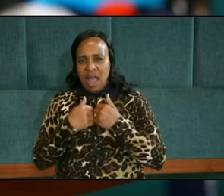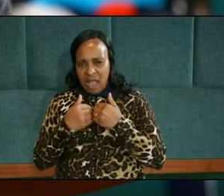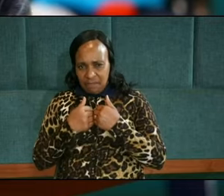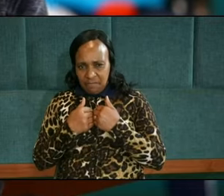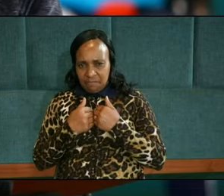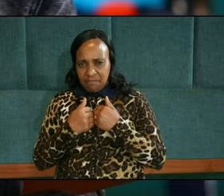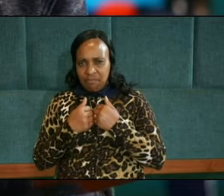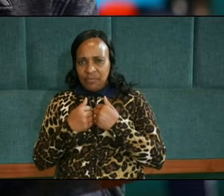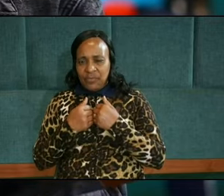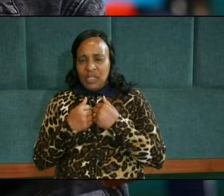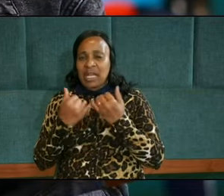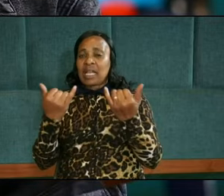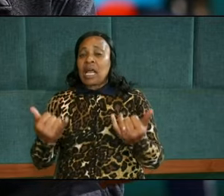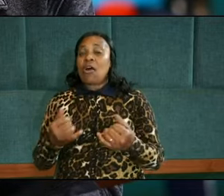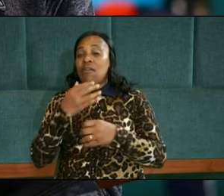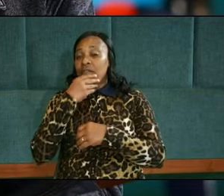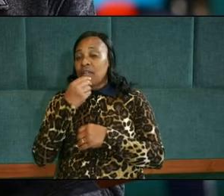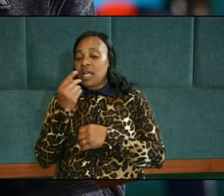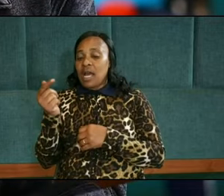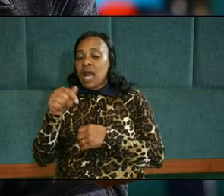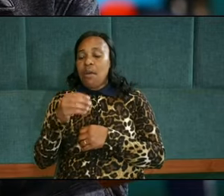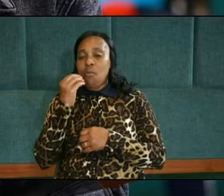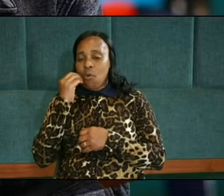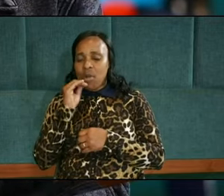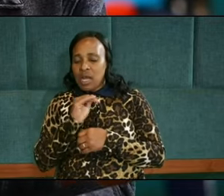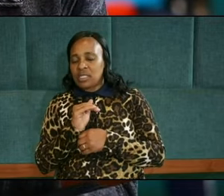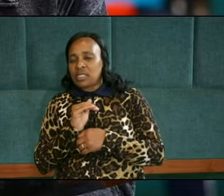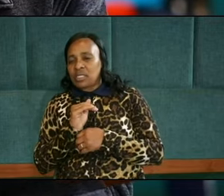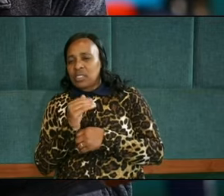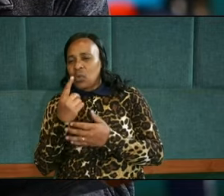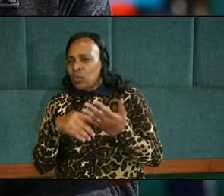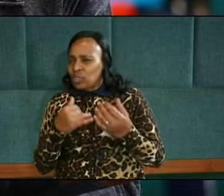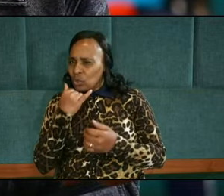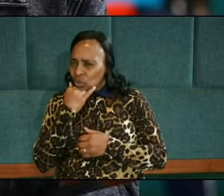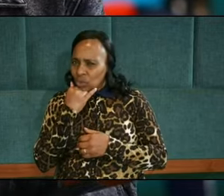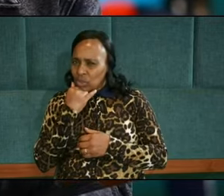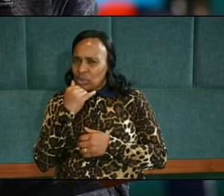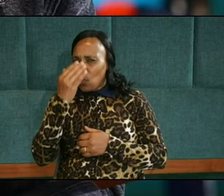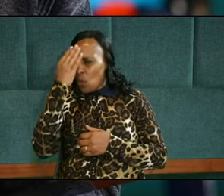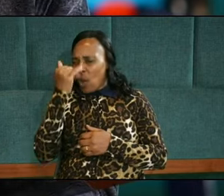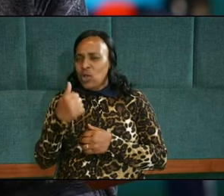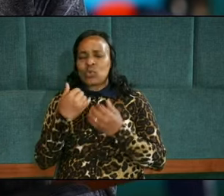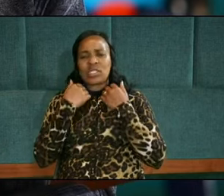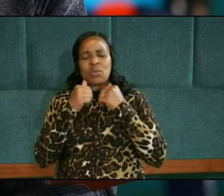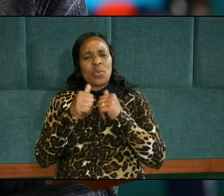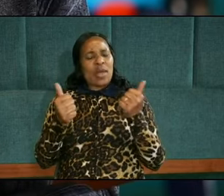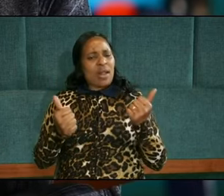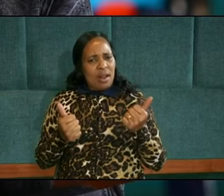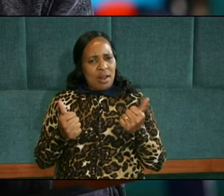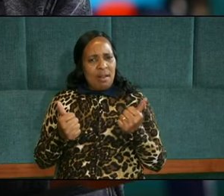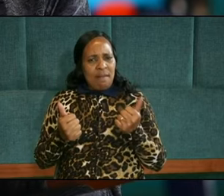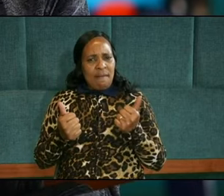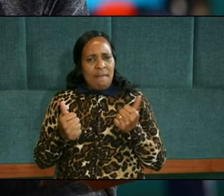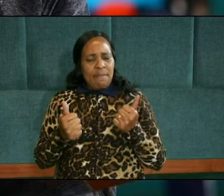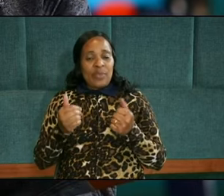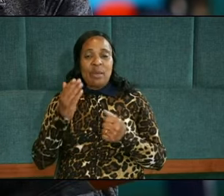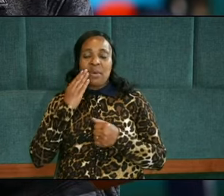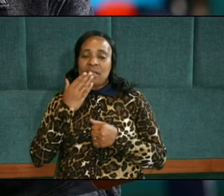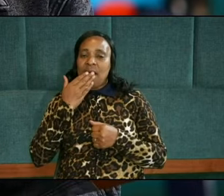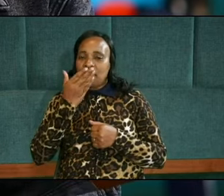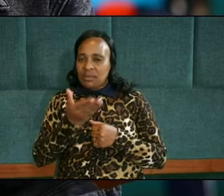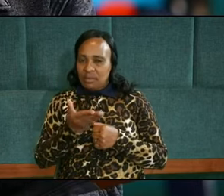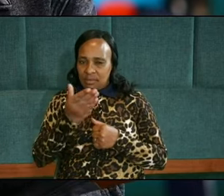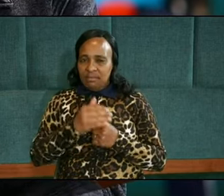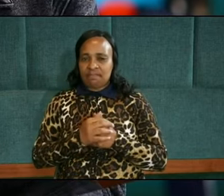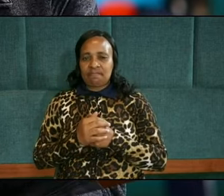night. Now, the father came home and asked, "What's wrong? Why don't you sleep well?" The mother